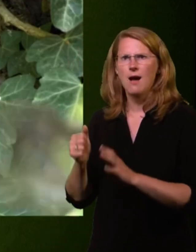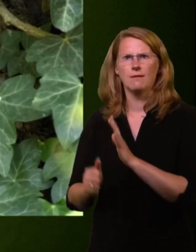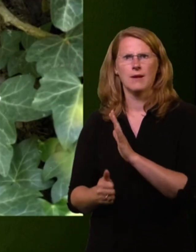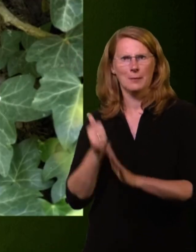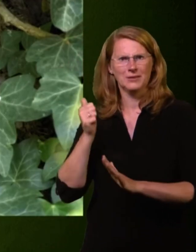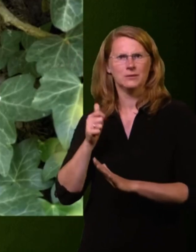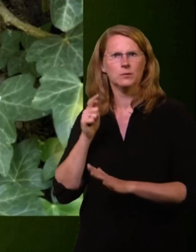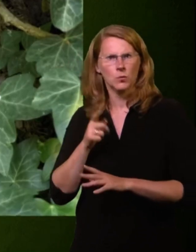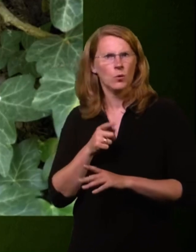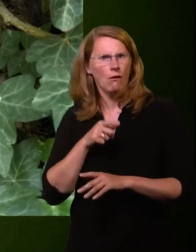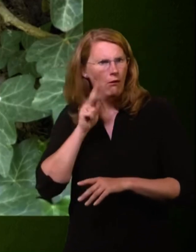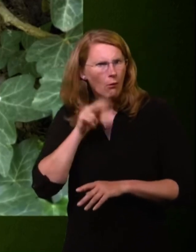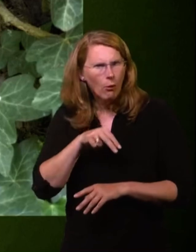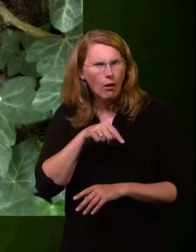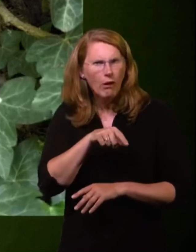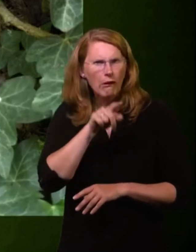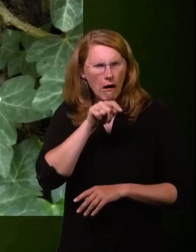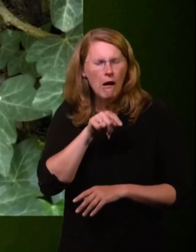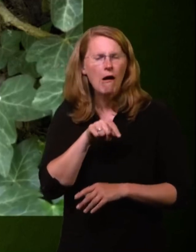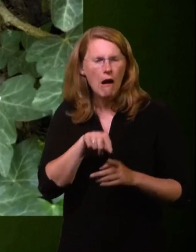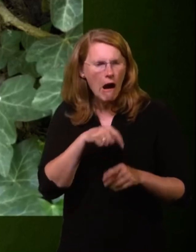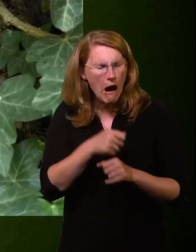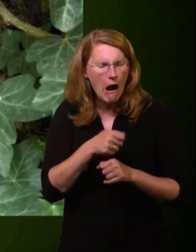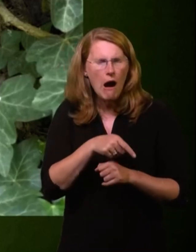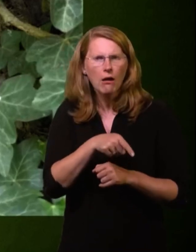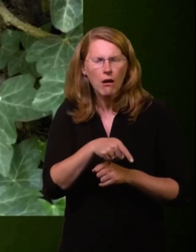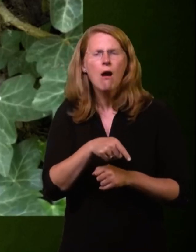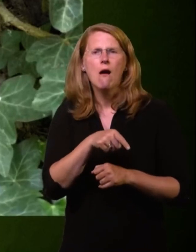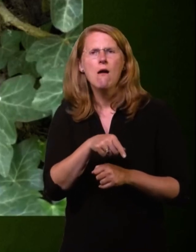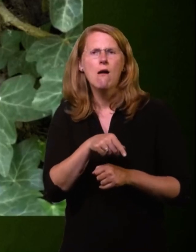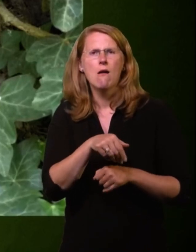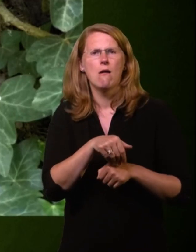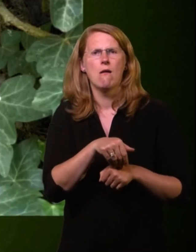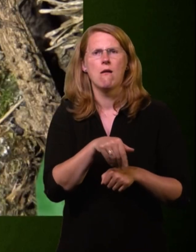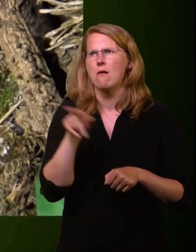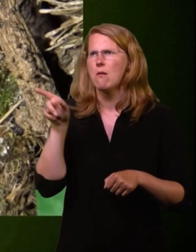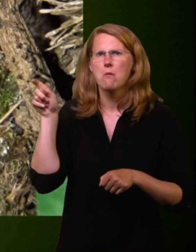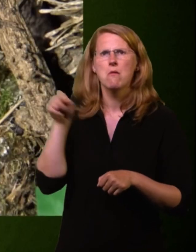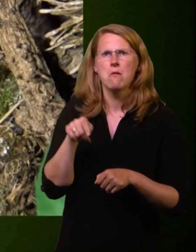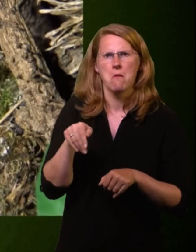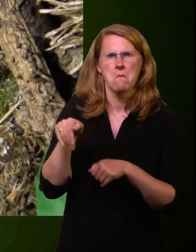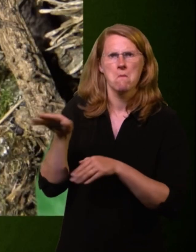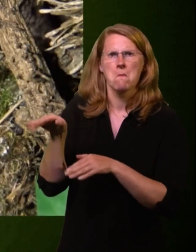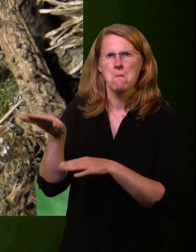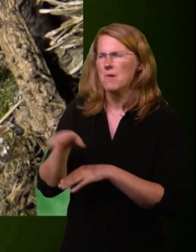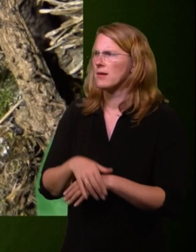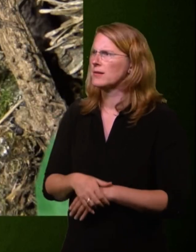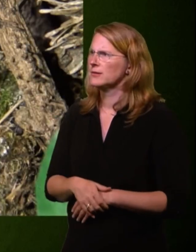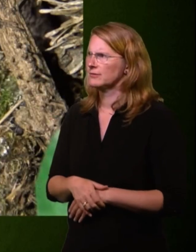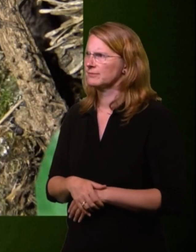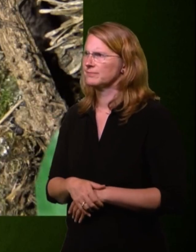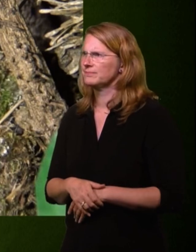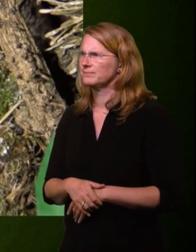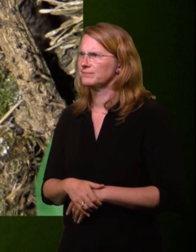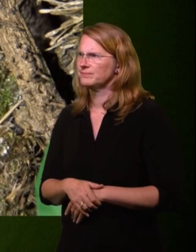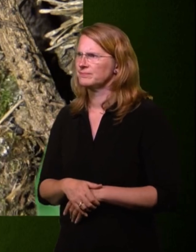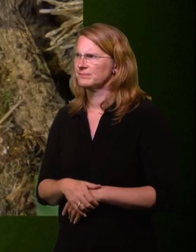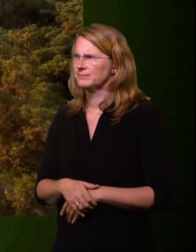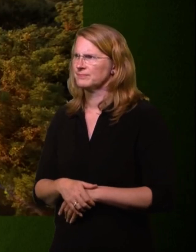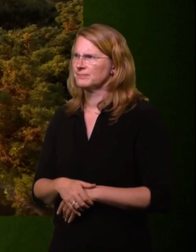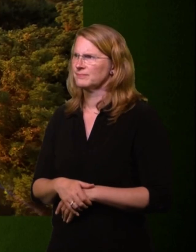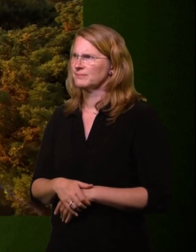And we think that this is basically the arms race swinging in favour of the host, in this case the spotted